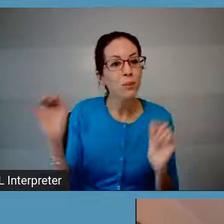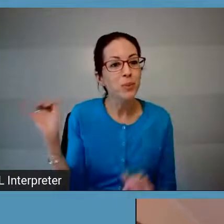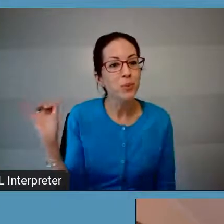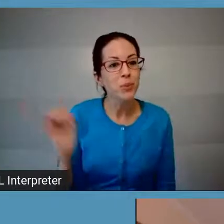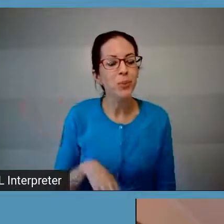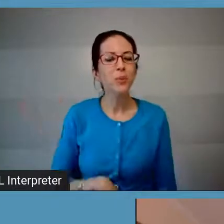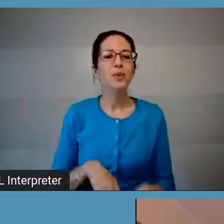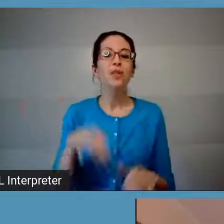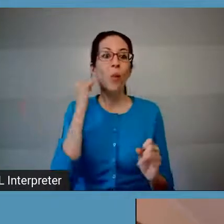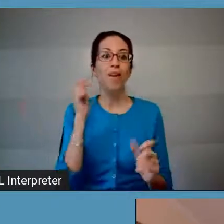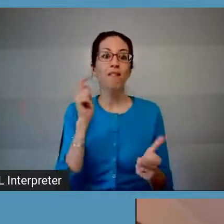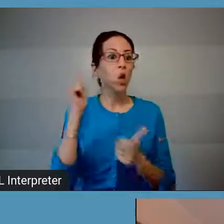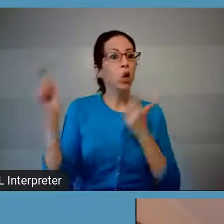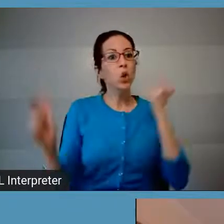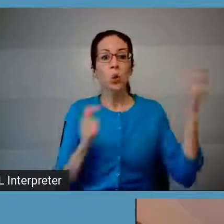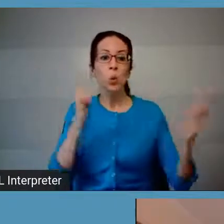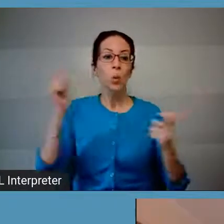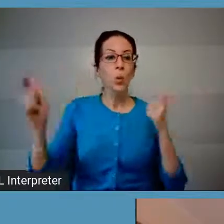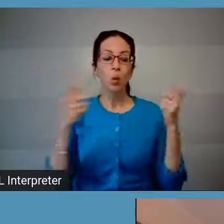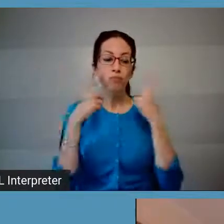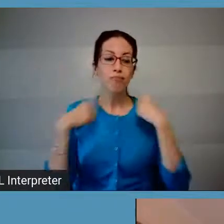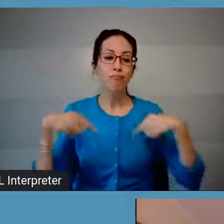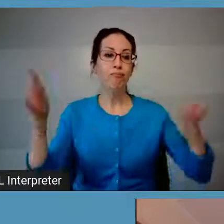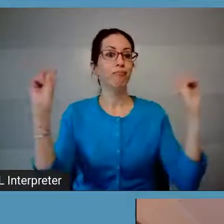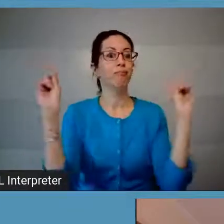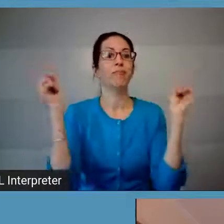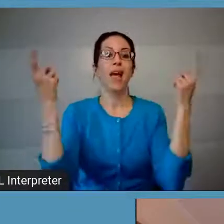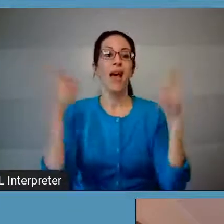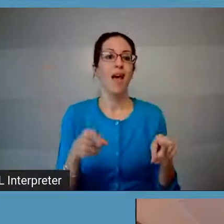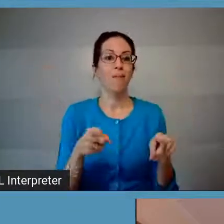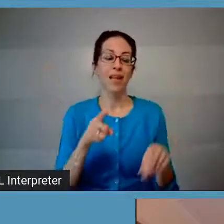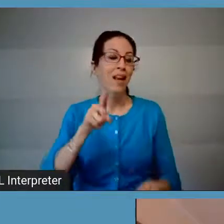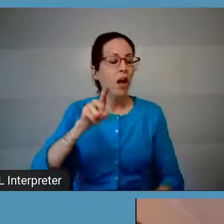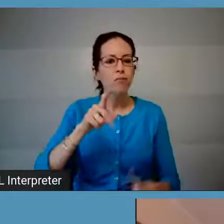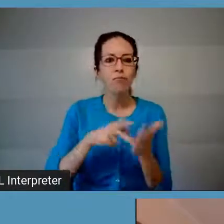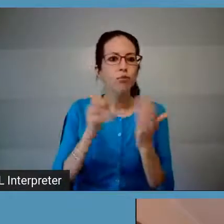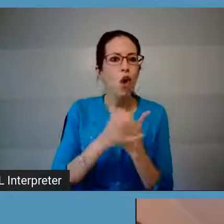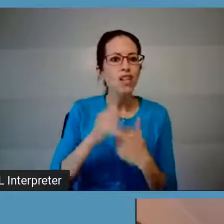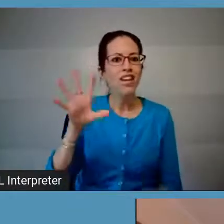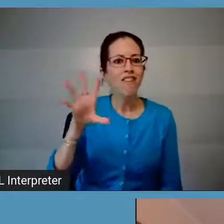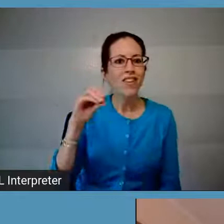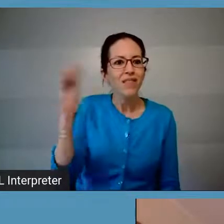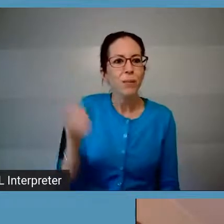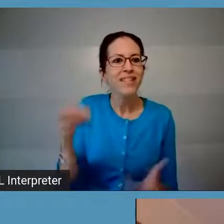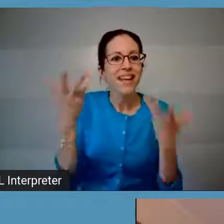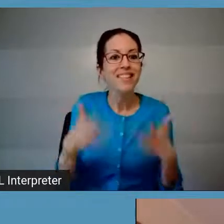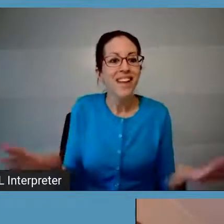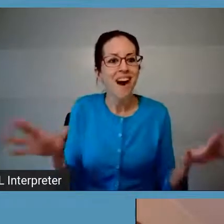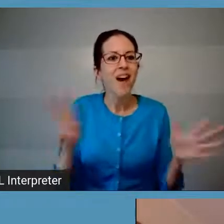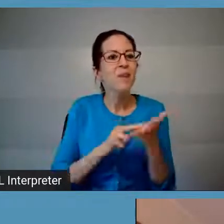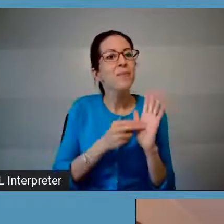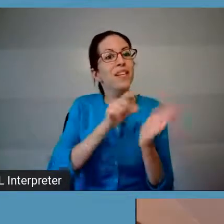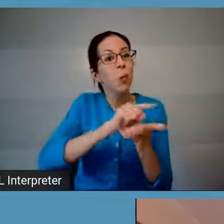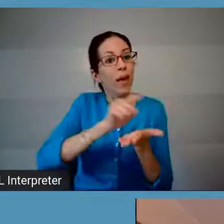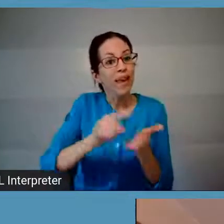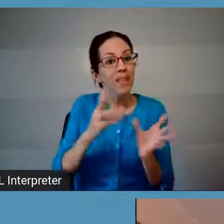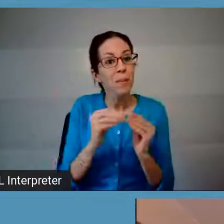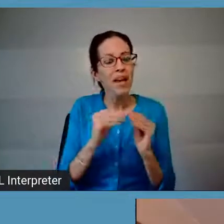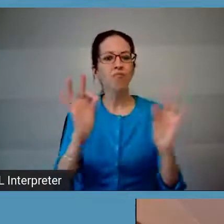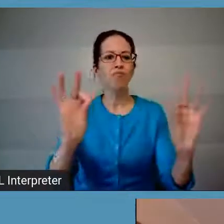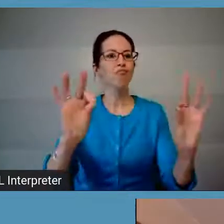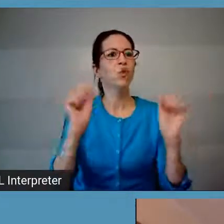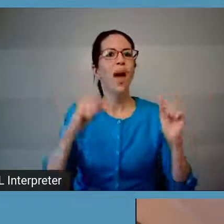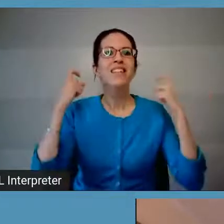huge milestone, maybe they did 50% of the project, you get to celebrate at your weekly meeting. And that's tends to be really good for